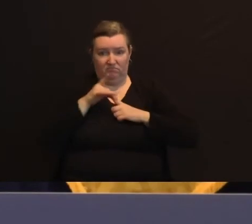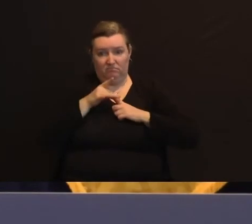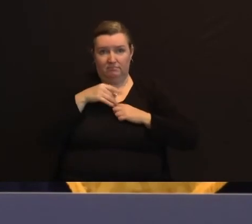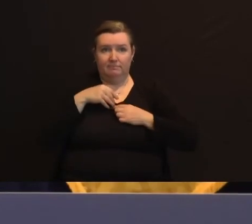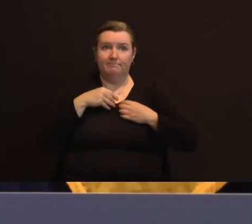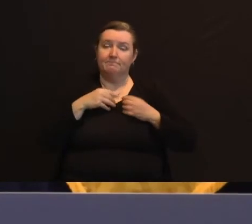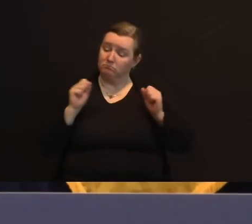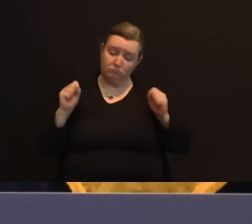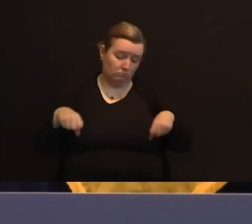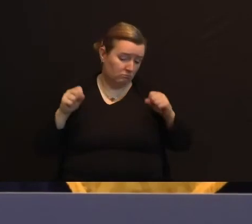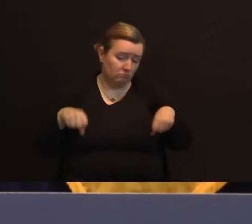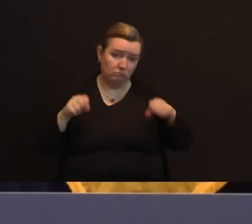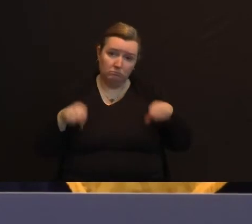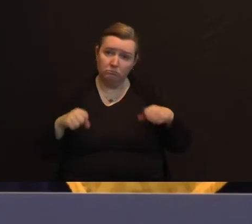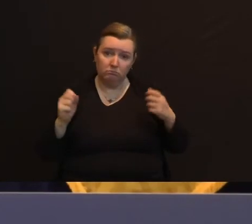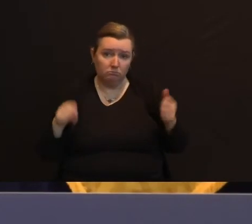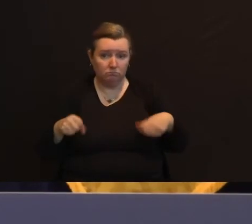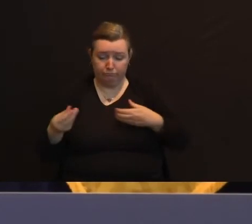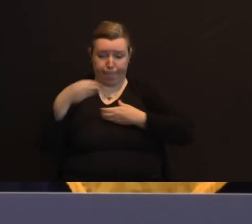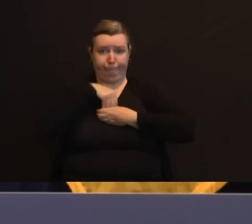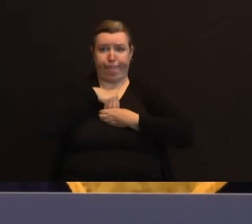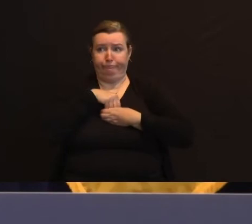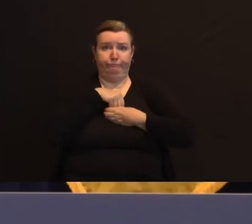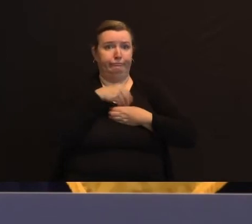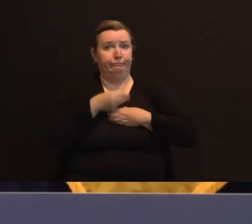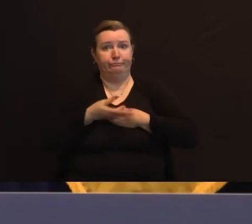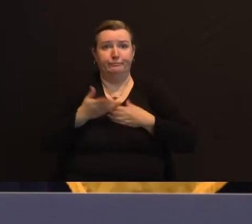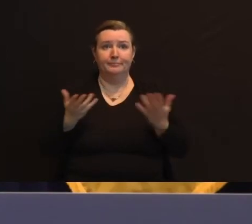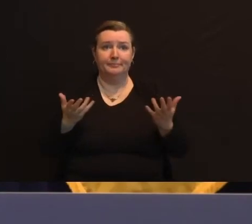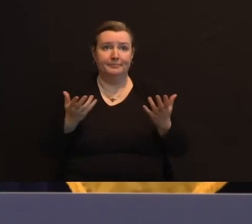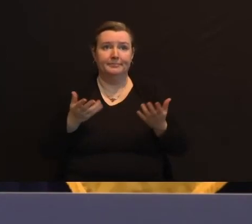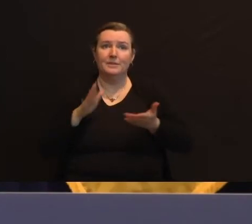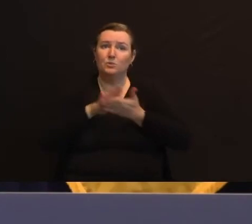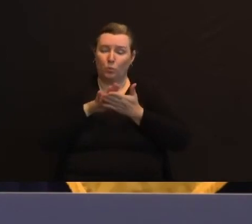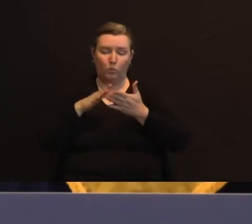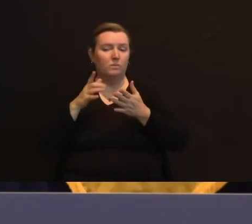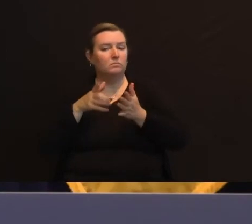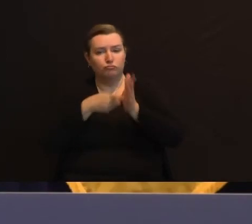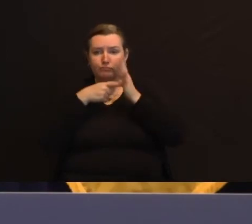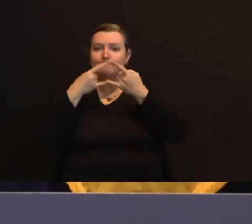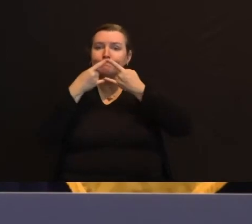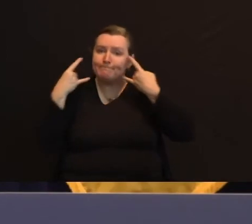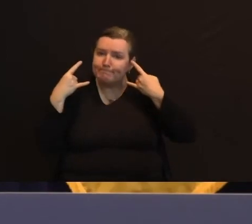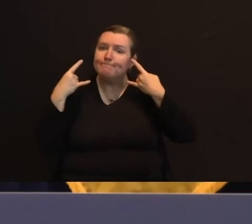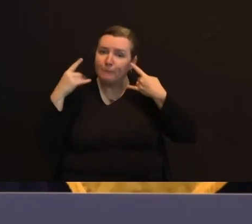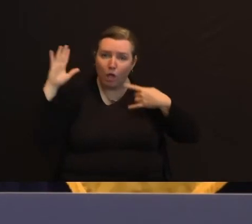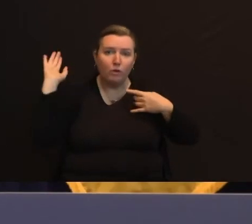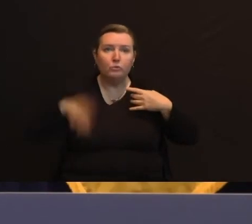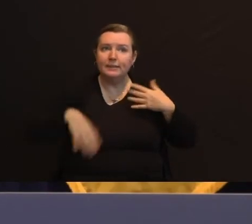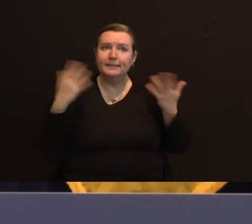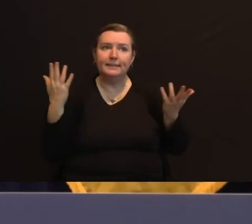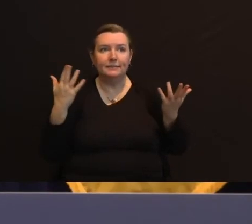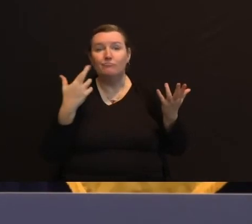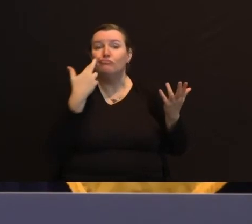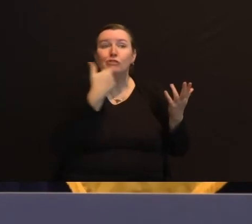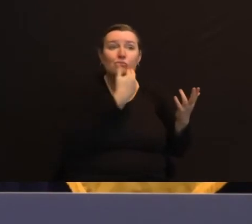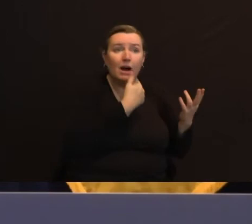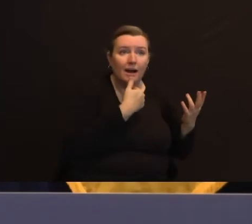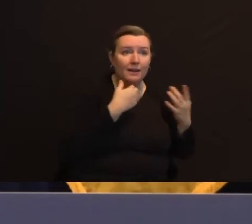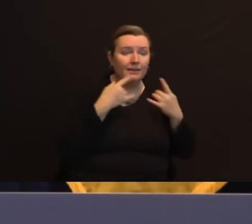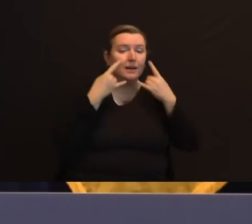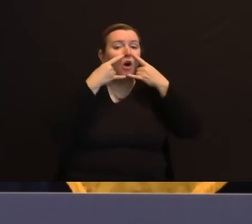and they're wearing, by the way, you're wearing face coverings in school buildings, which is another thing, as opposed to a restaurant. Again, hats off to the overwhelming amount of